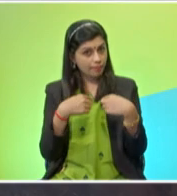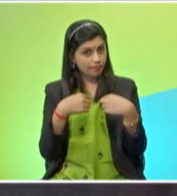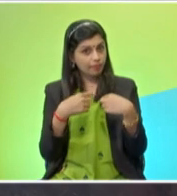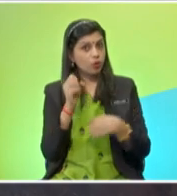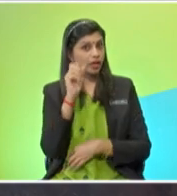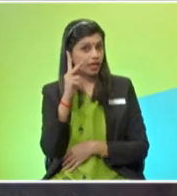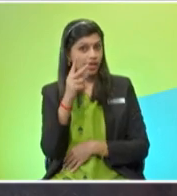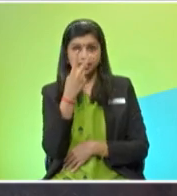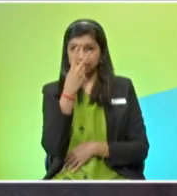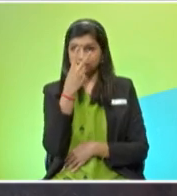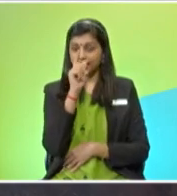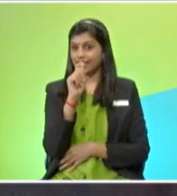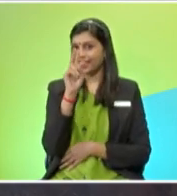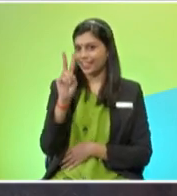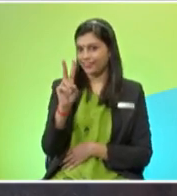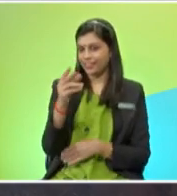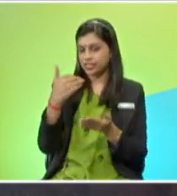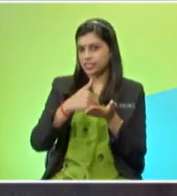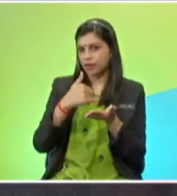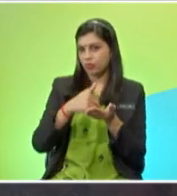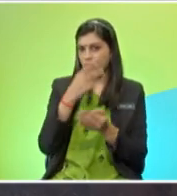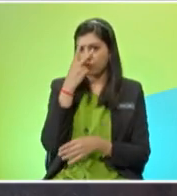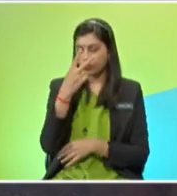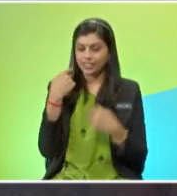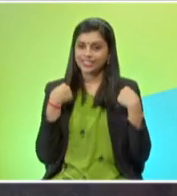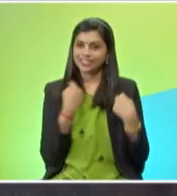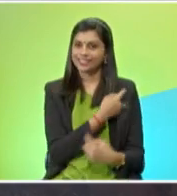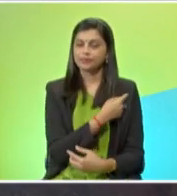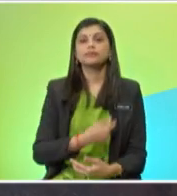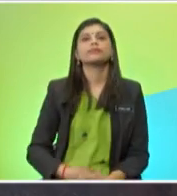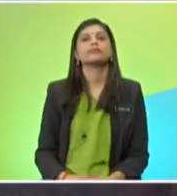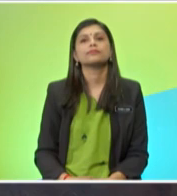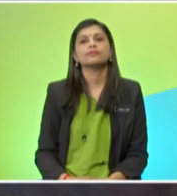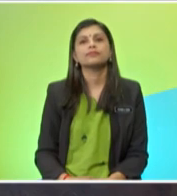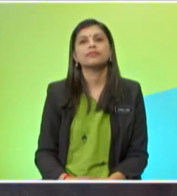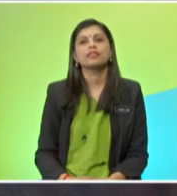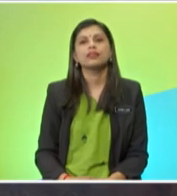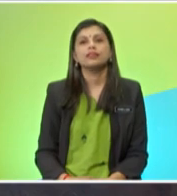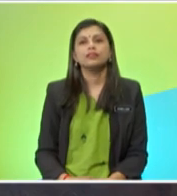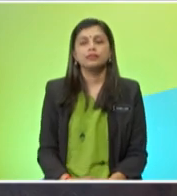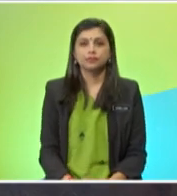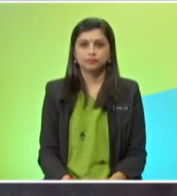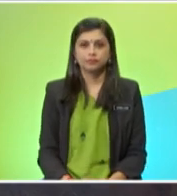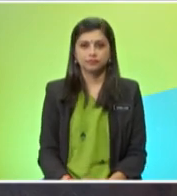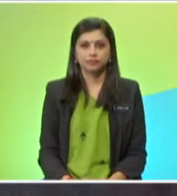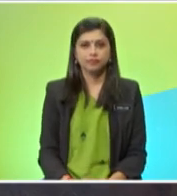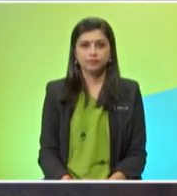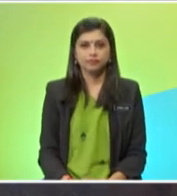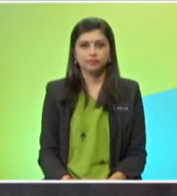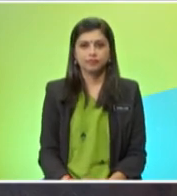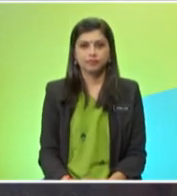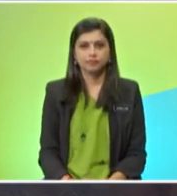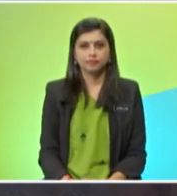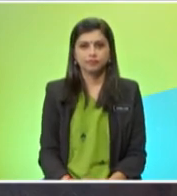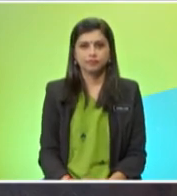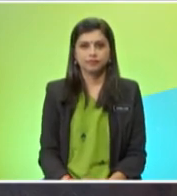anywhere. Sit with your siblings, sit with your parents. Play the guessing game, okay? And then join us again after this, because we won't be going